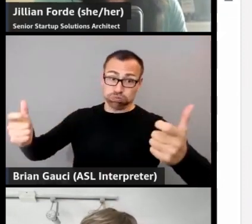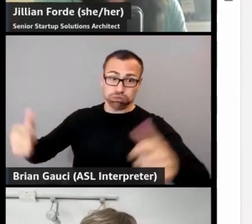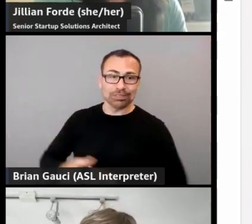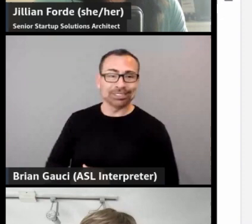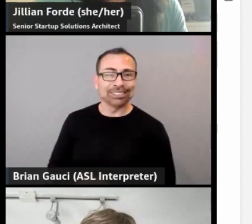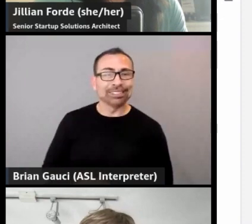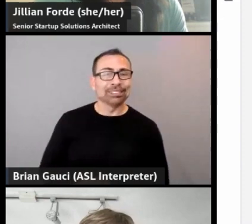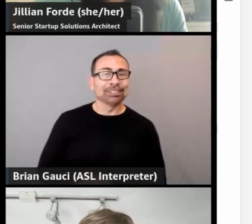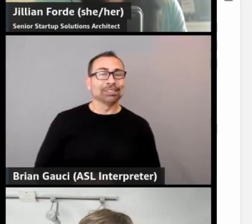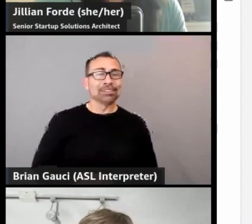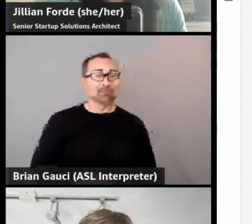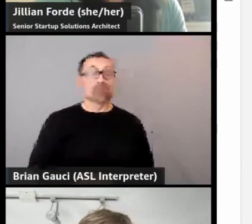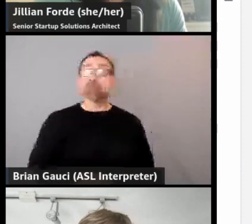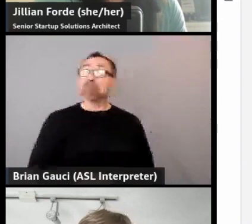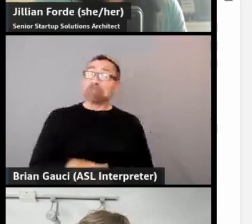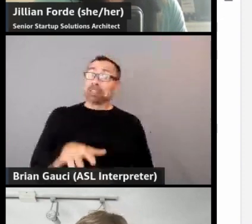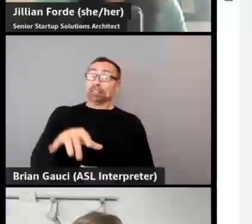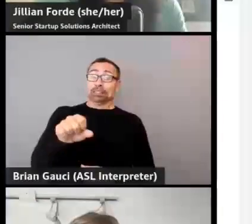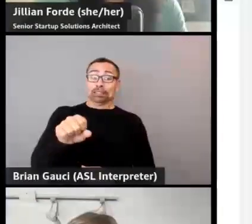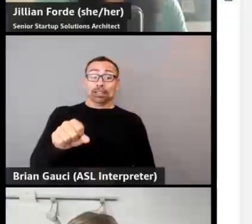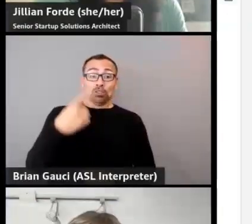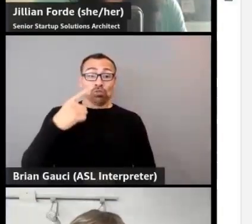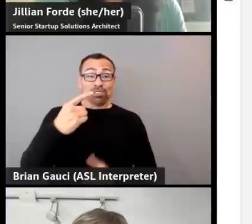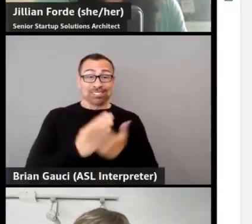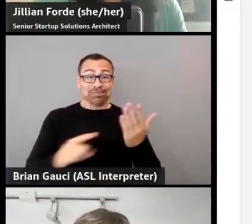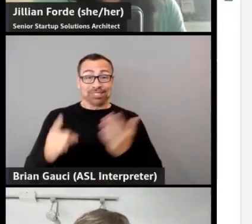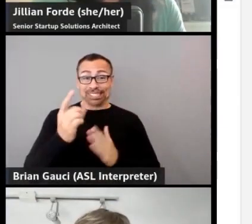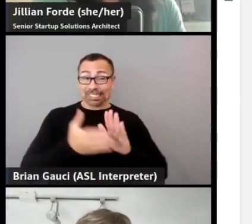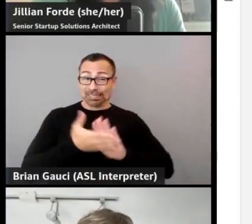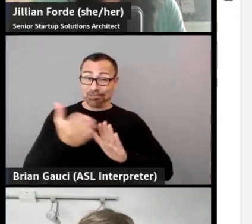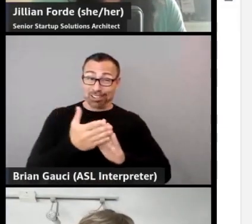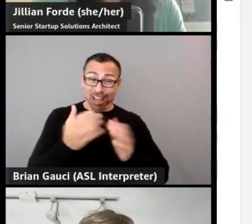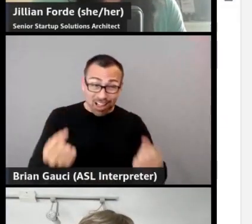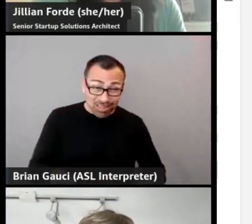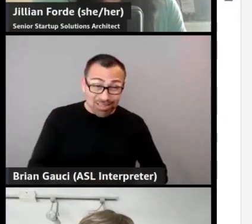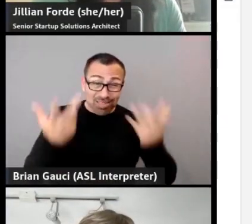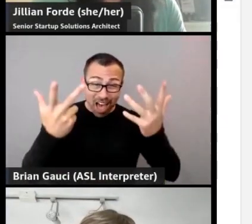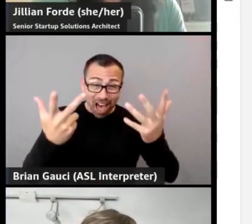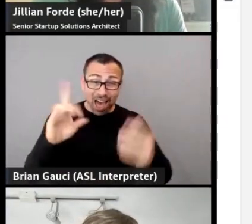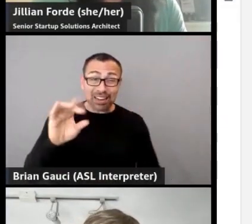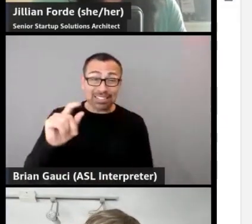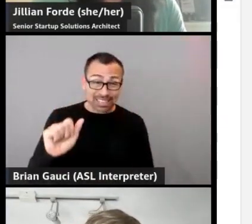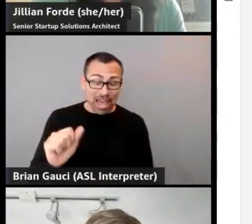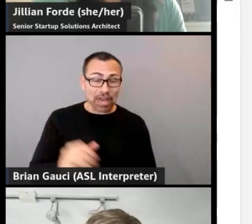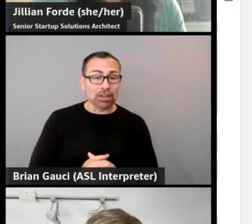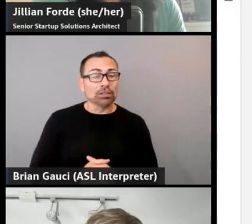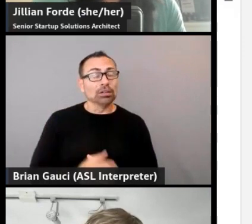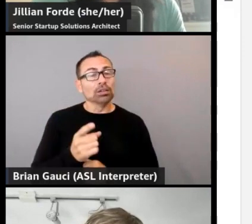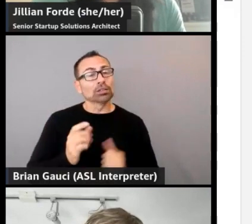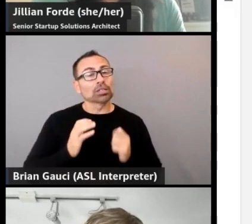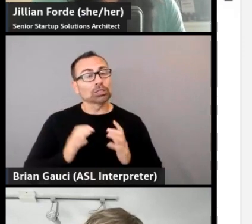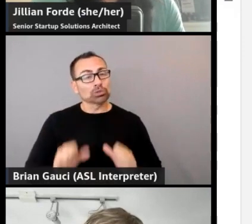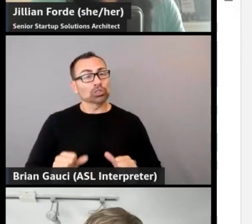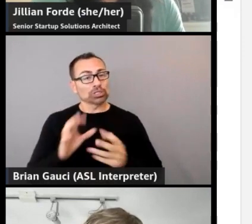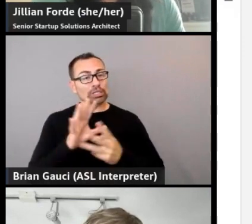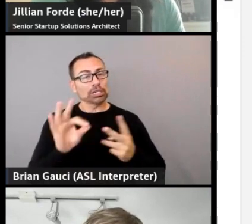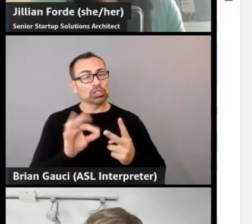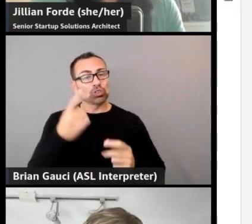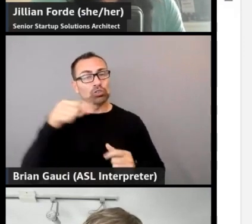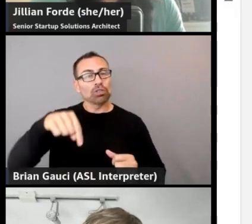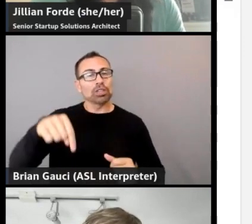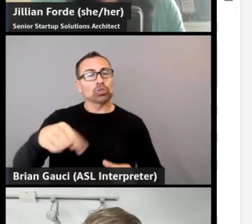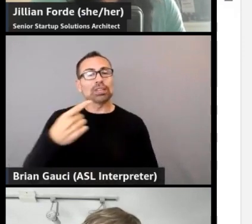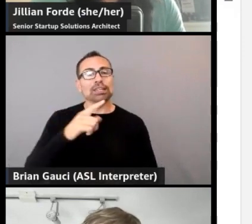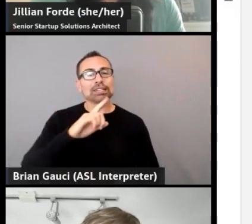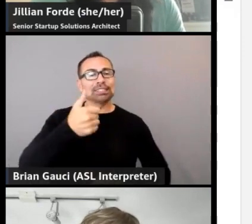be generated for some of these runs, and so customers can choose for this particular run. We've set it at